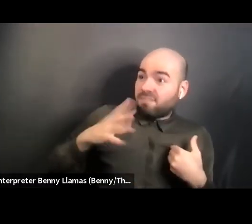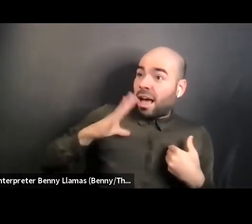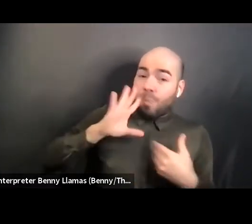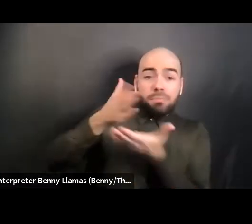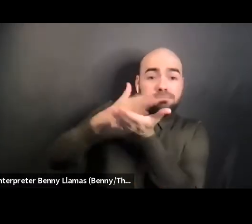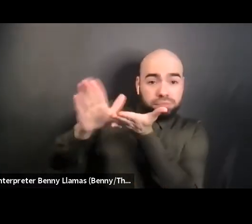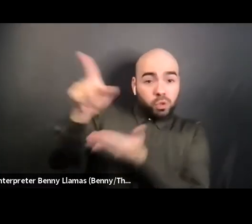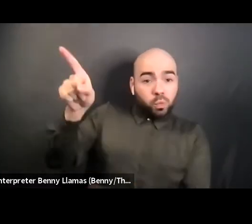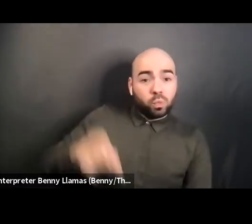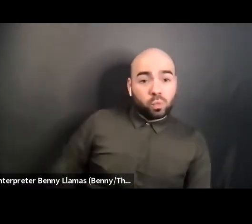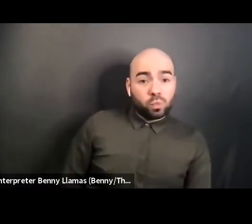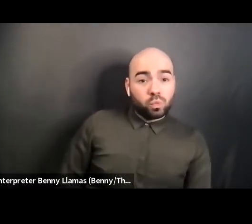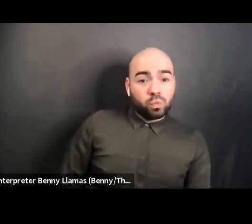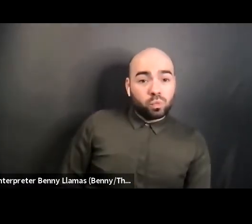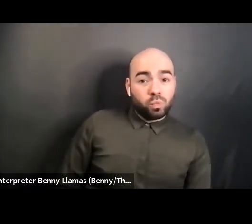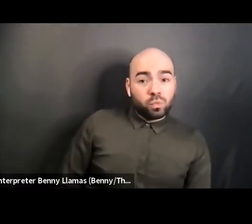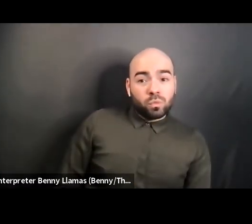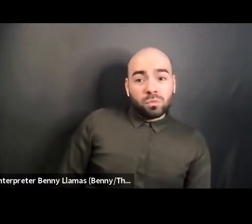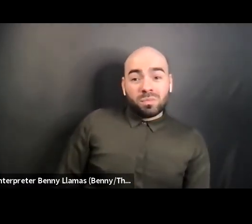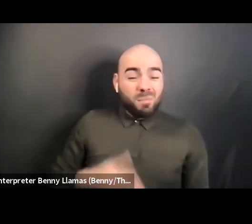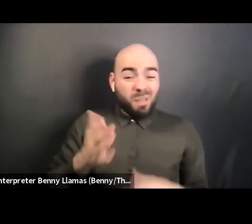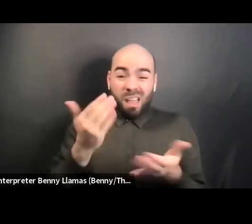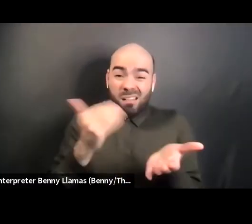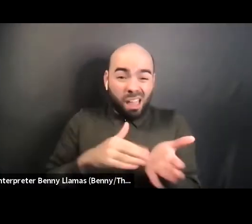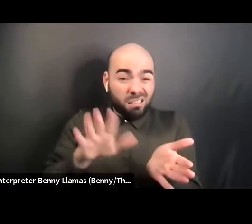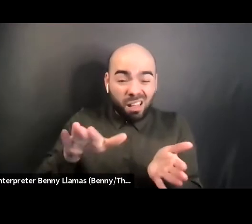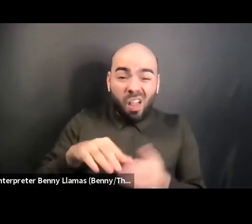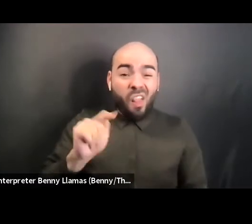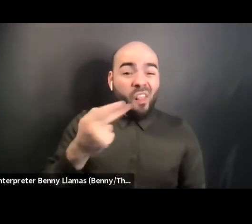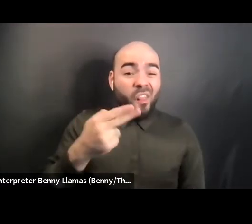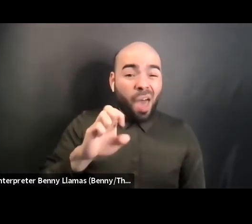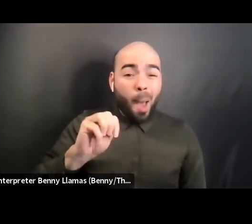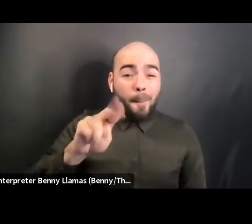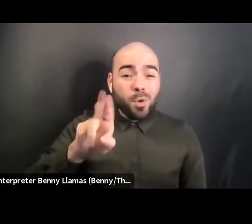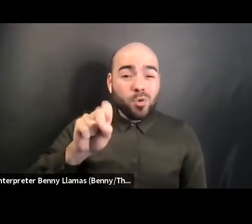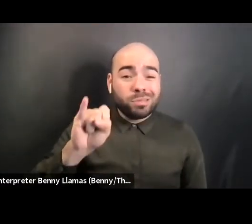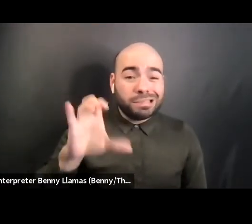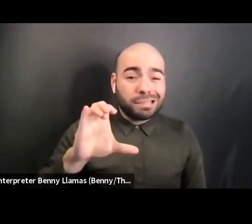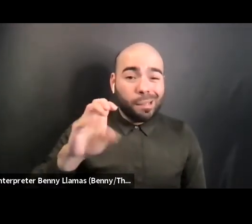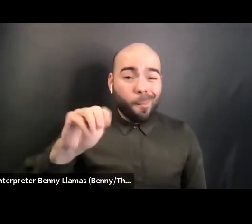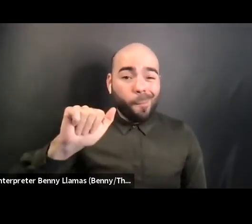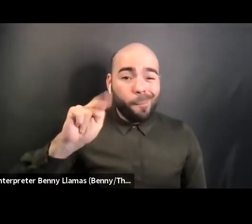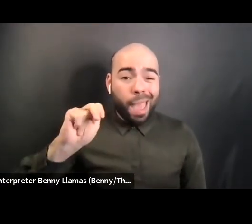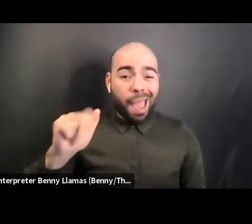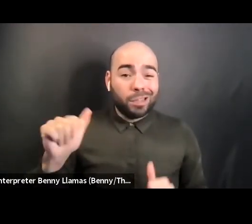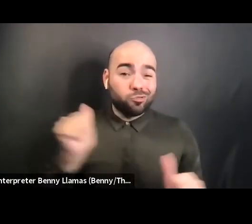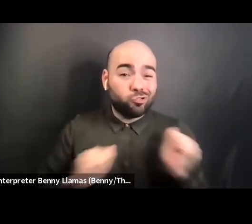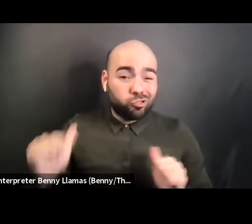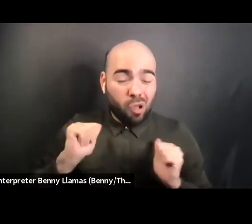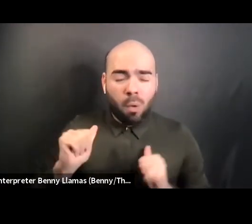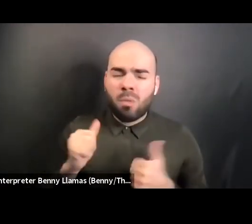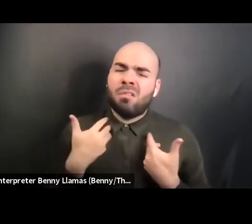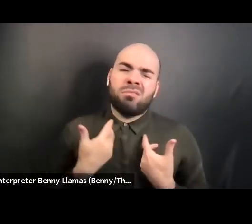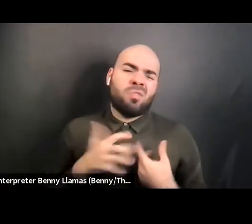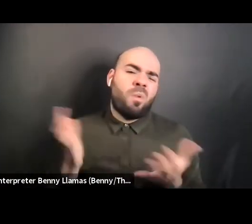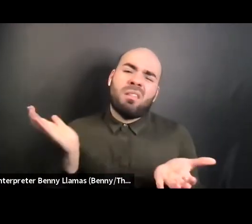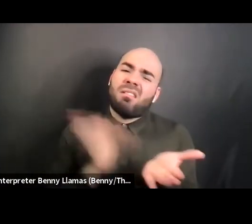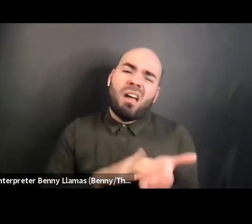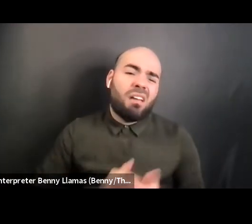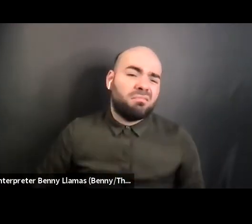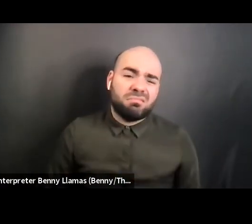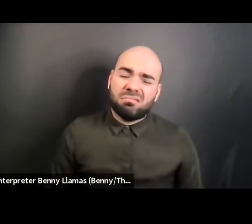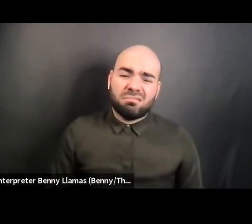really not interested in seeing another revival of the Music Man. And if anything I've said so far makes you doubt that, then you haven't been